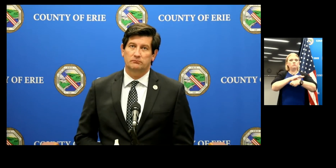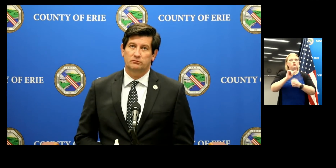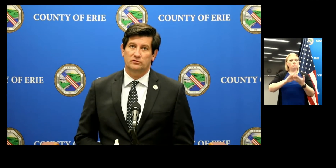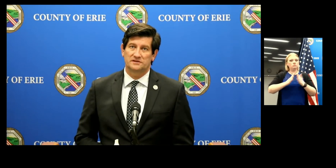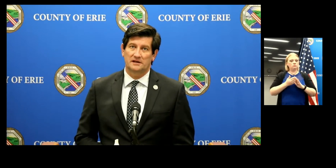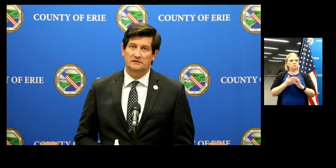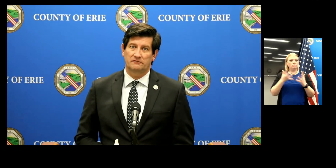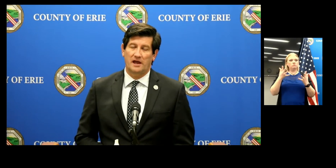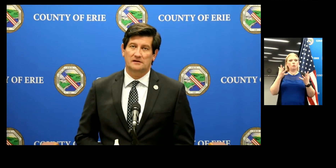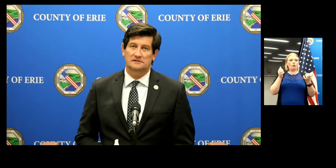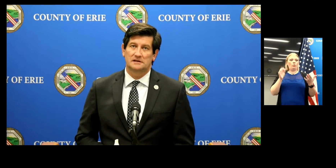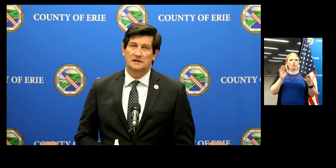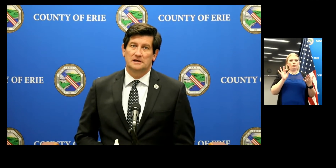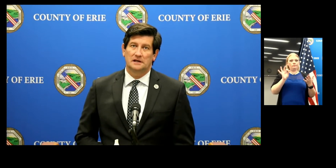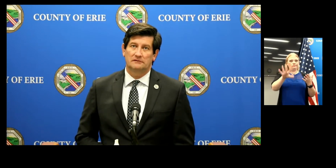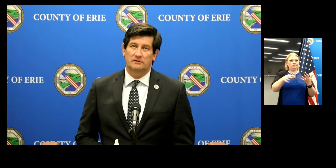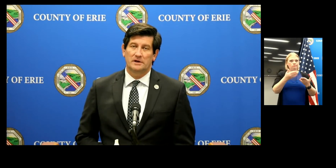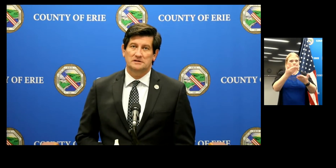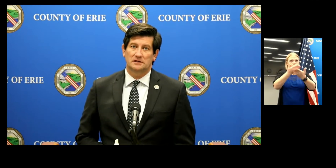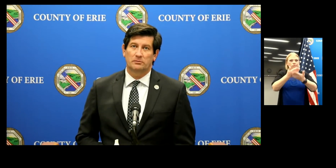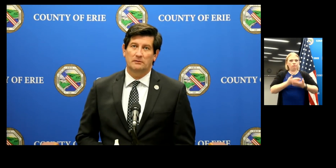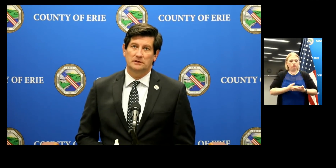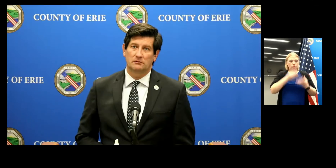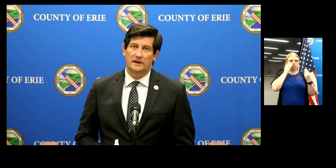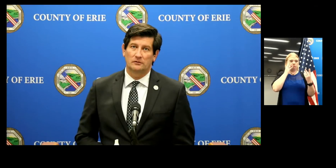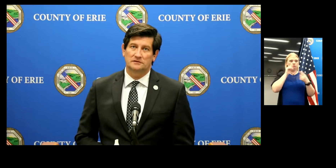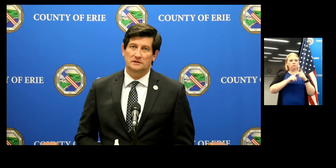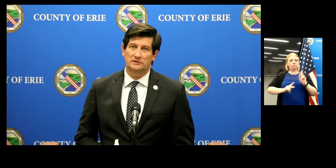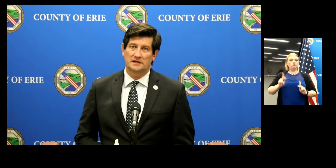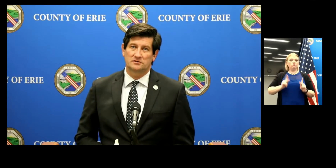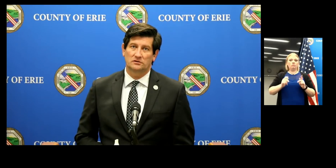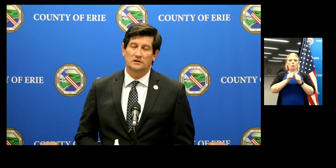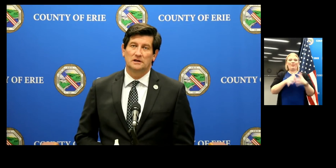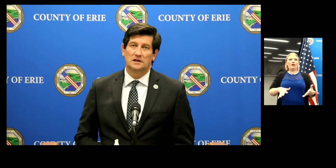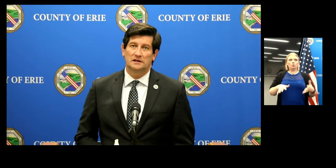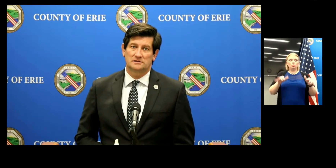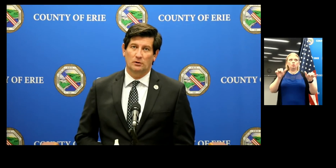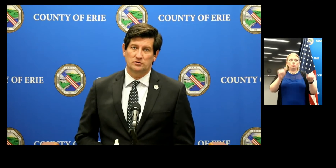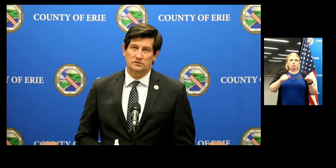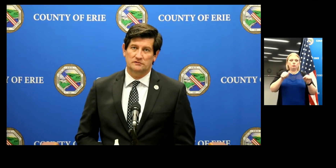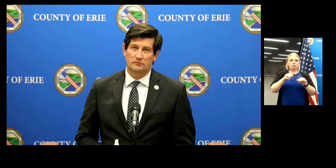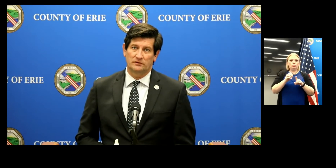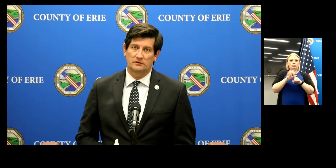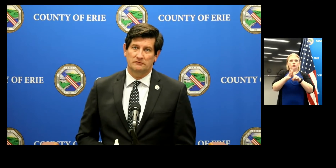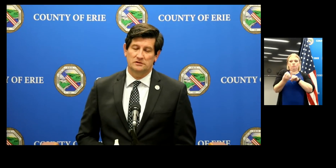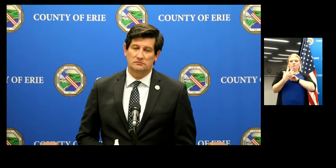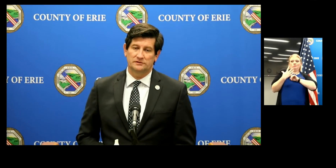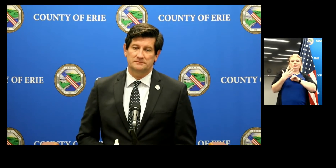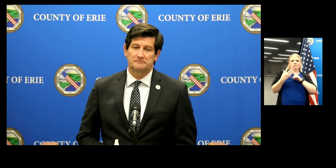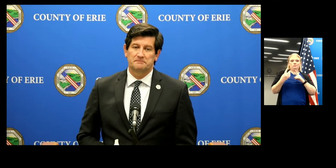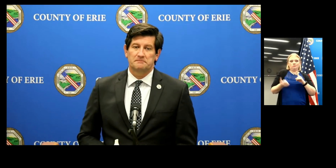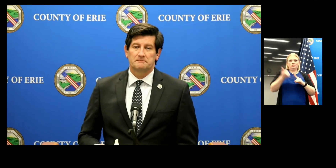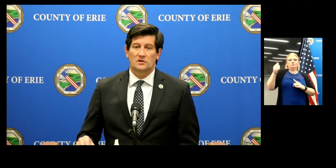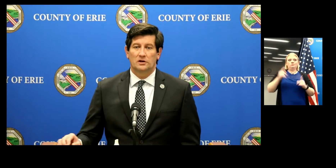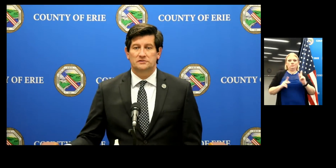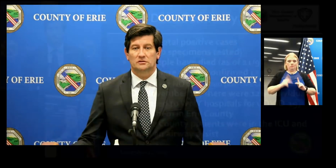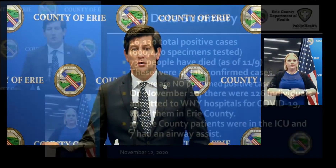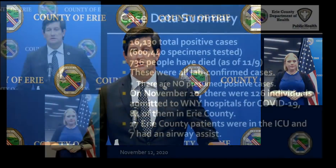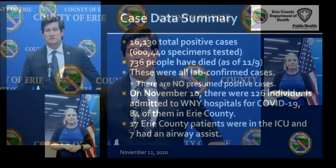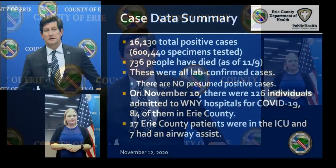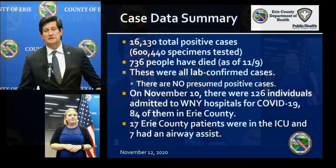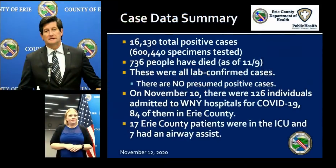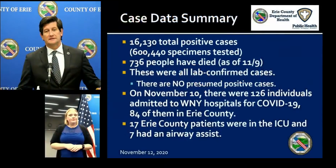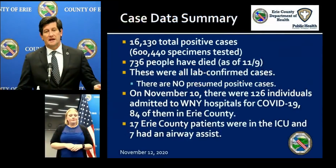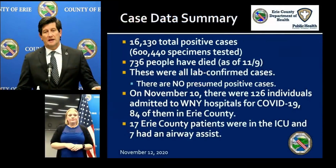want to present facts and information to the public without potential exposures from other individuals. So